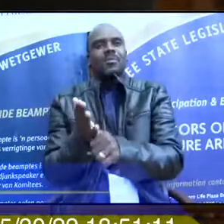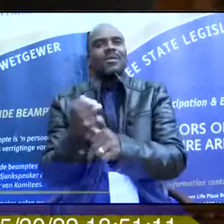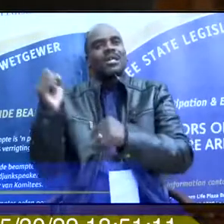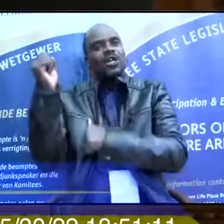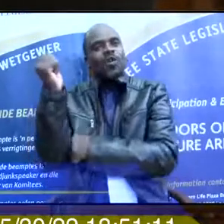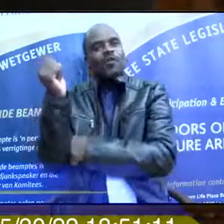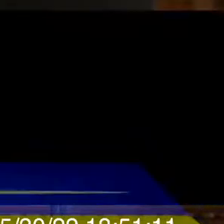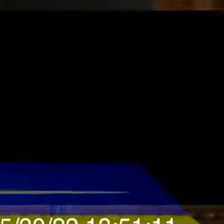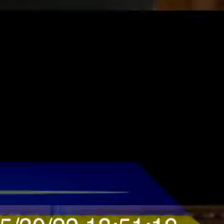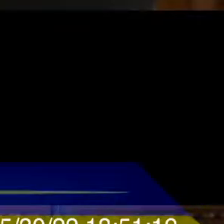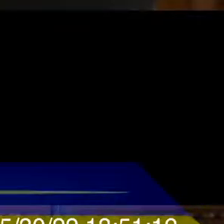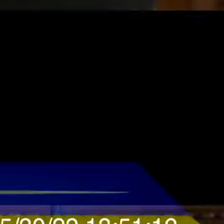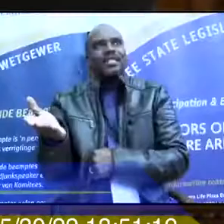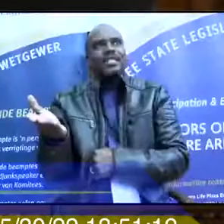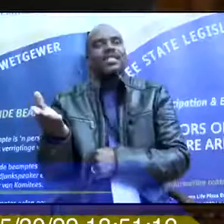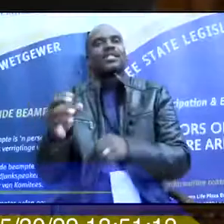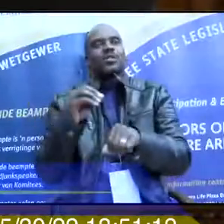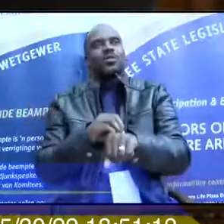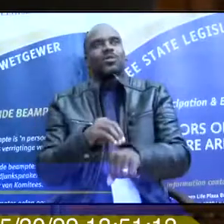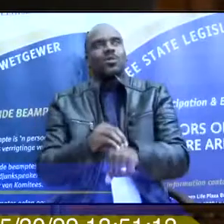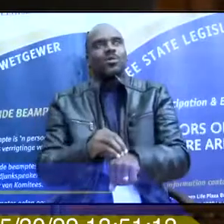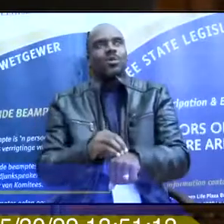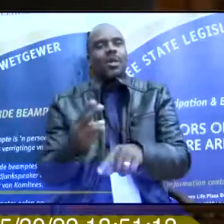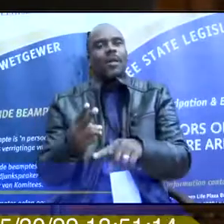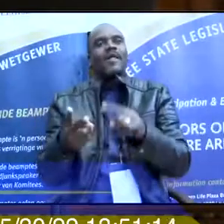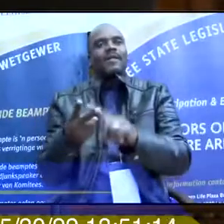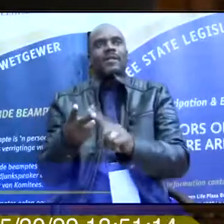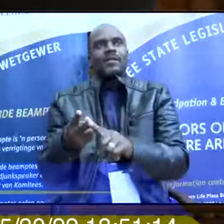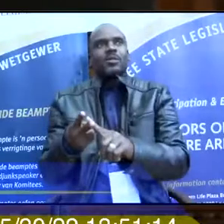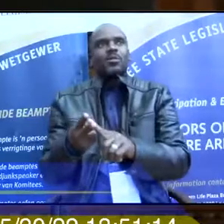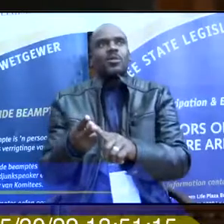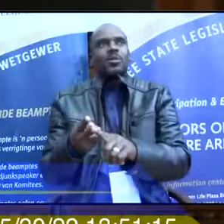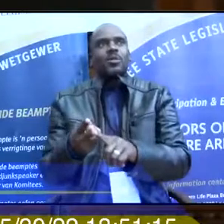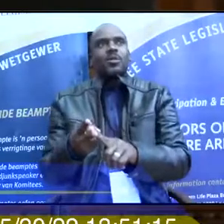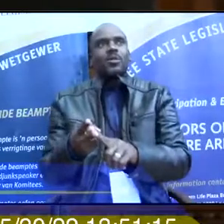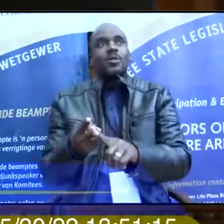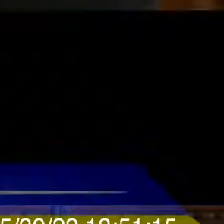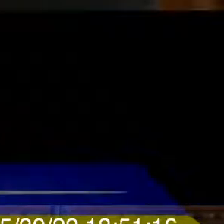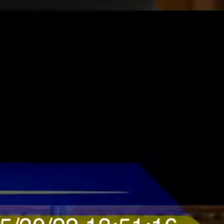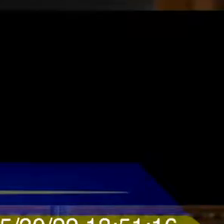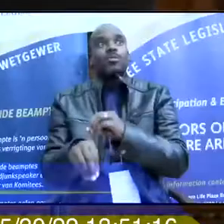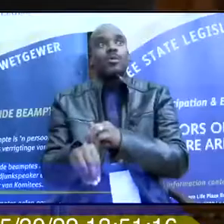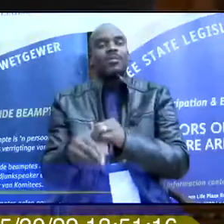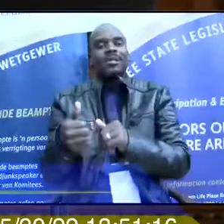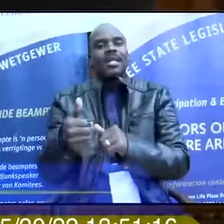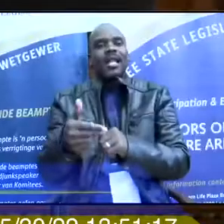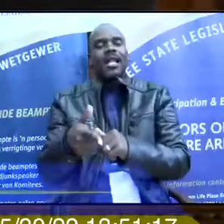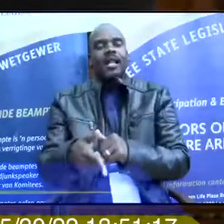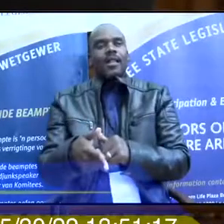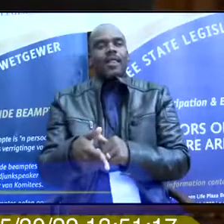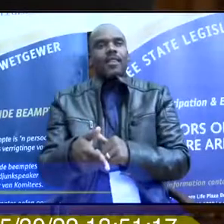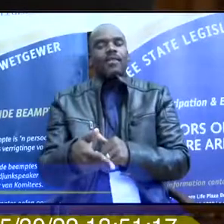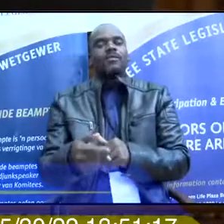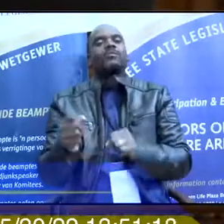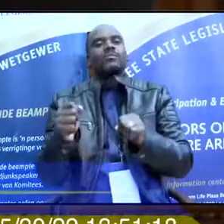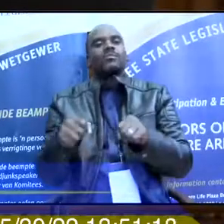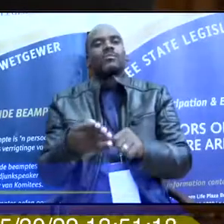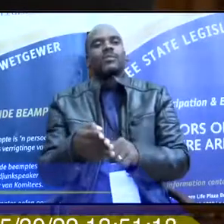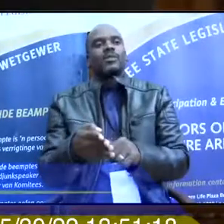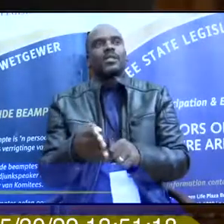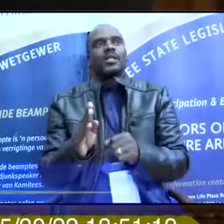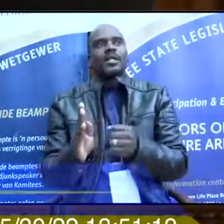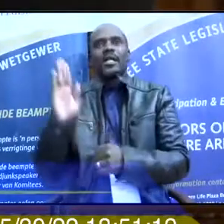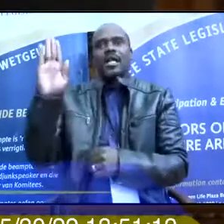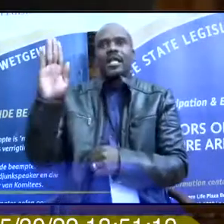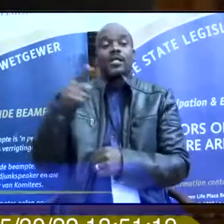having that is a problem another problem that is a is a real problem and it has been raised by other